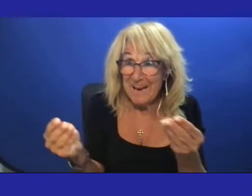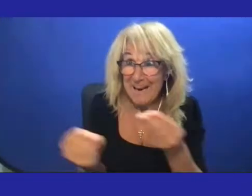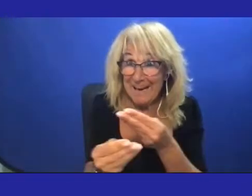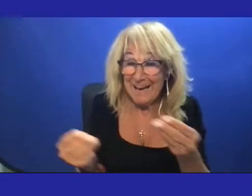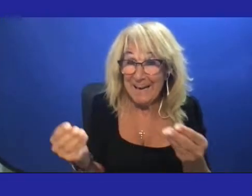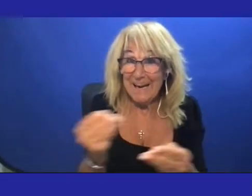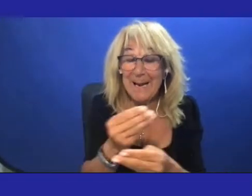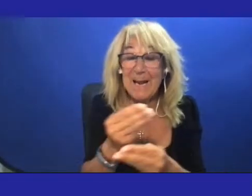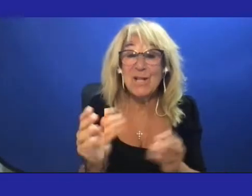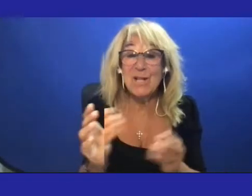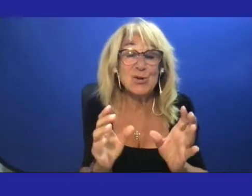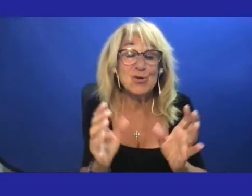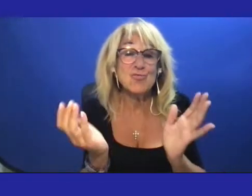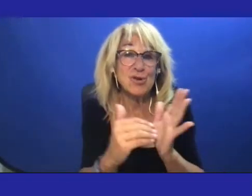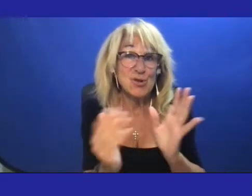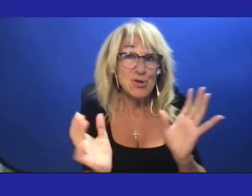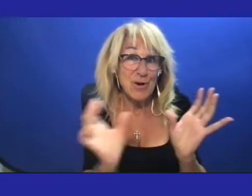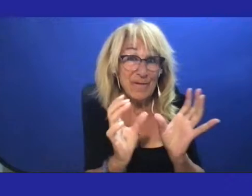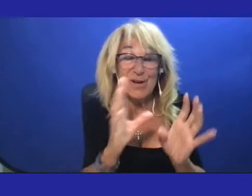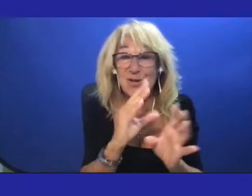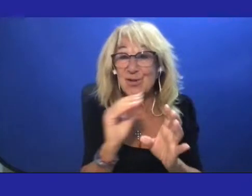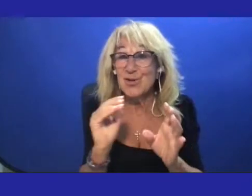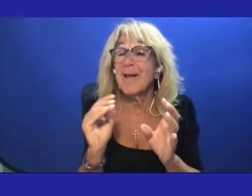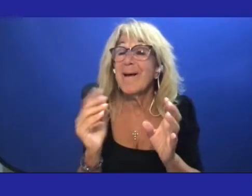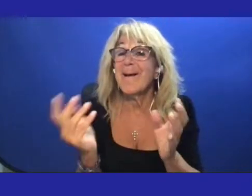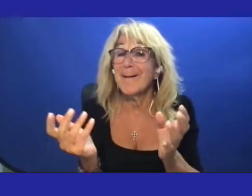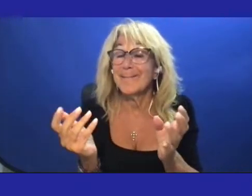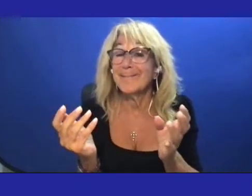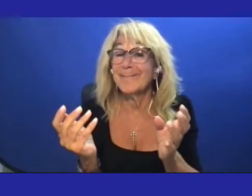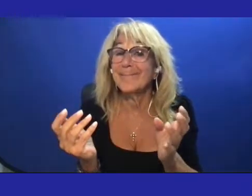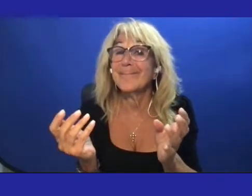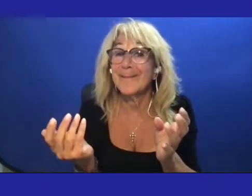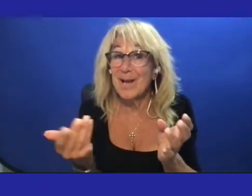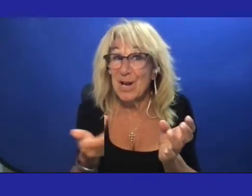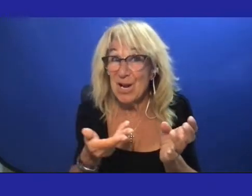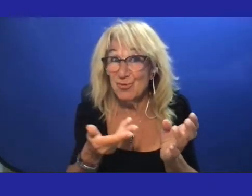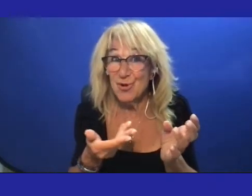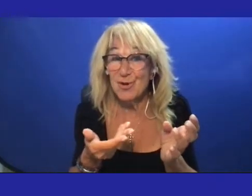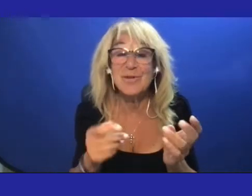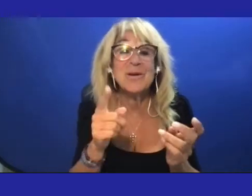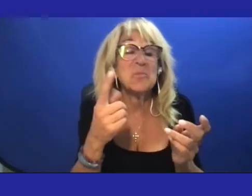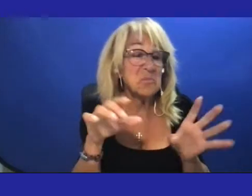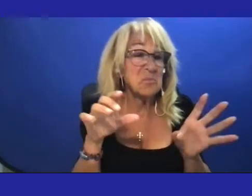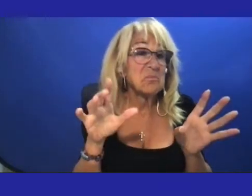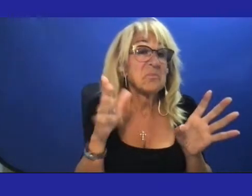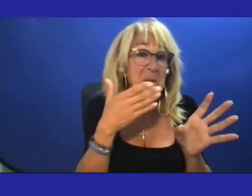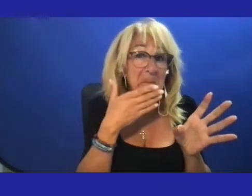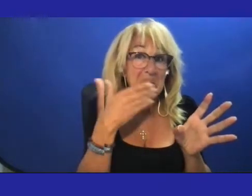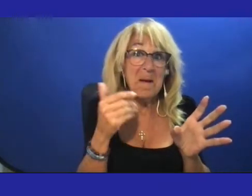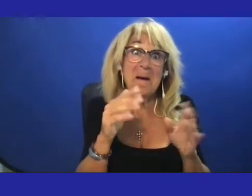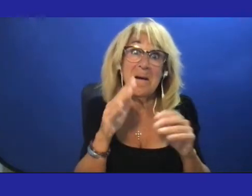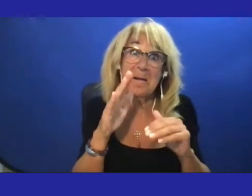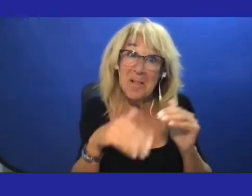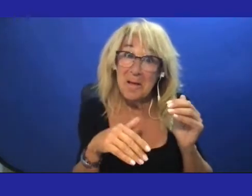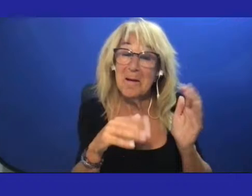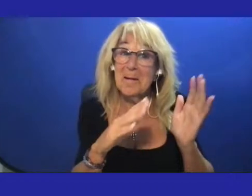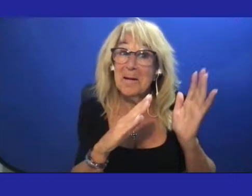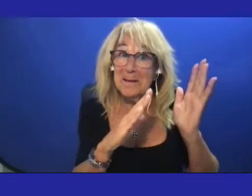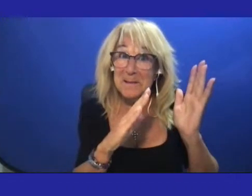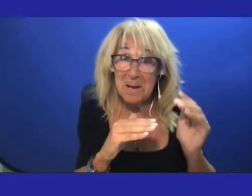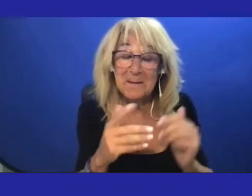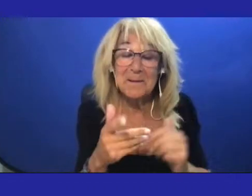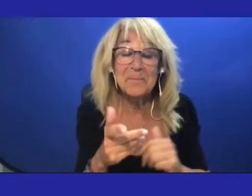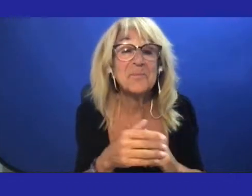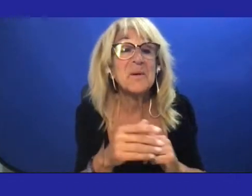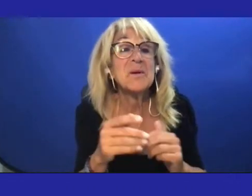reintroduction. And so we certainly have done better than expected. In terms of the